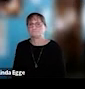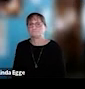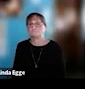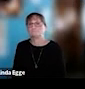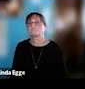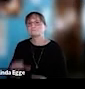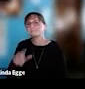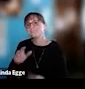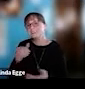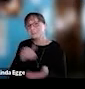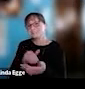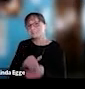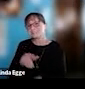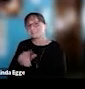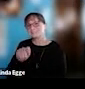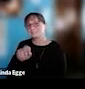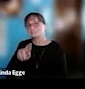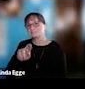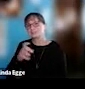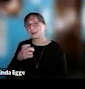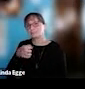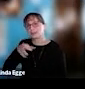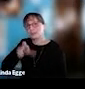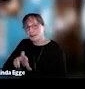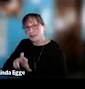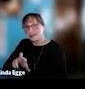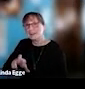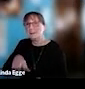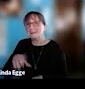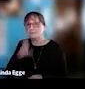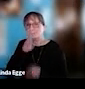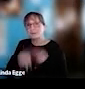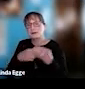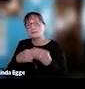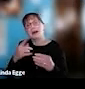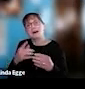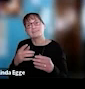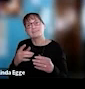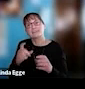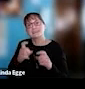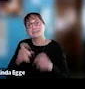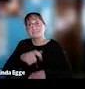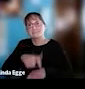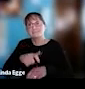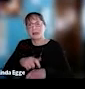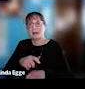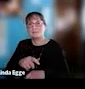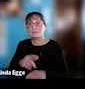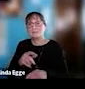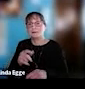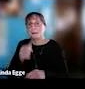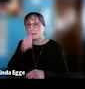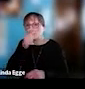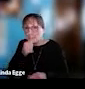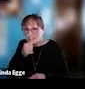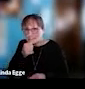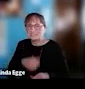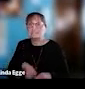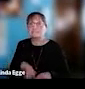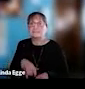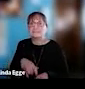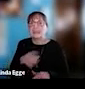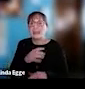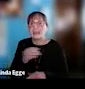Dr. Troxler, Shelley picked up and was just talking about giving things time, using patience. And so I